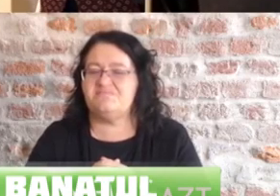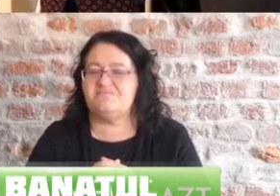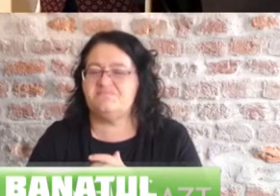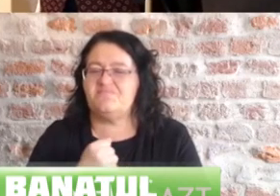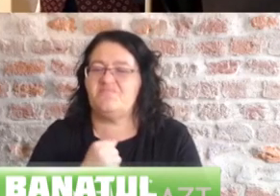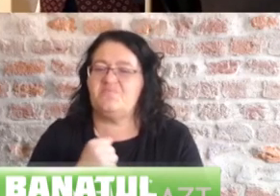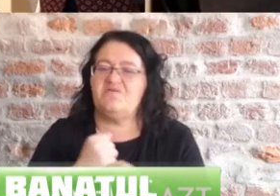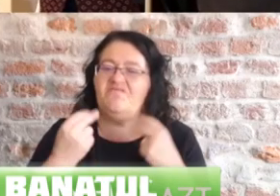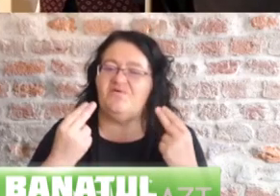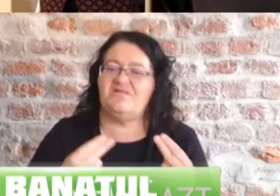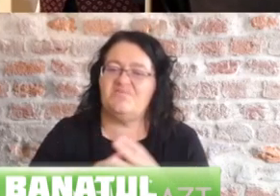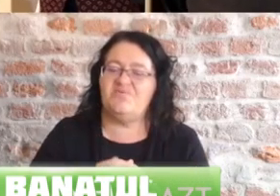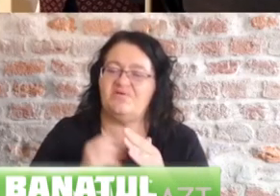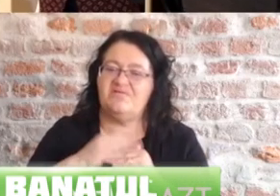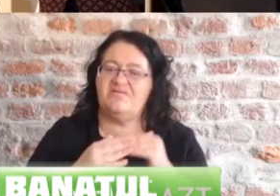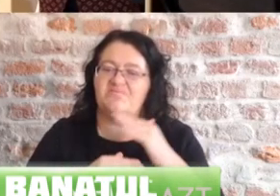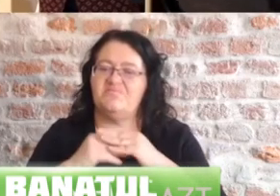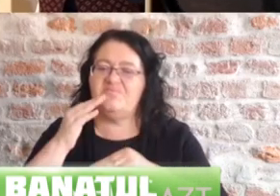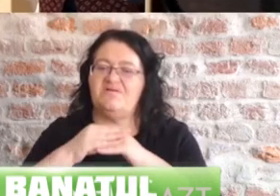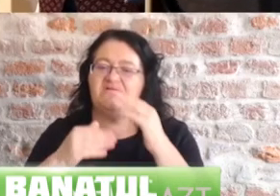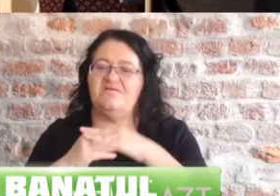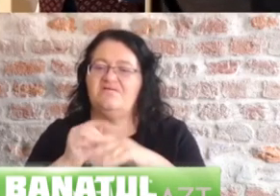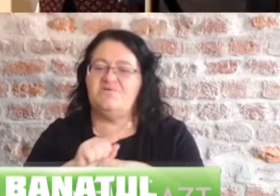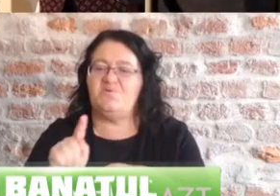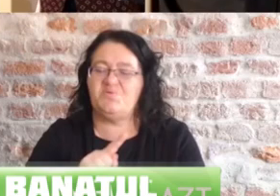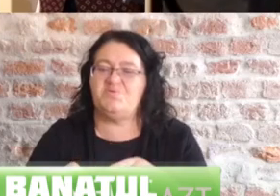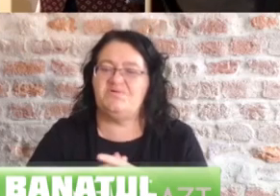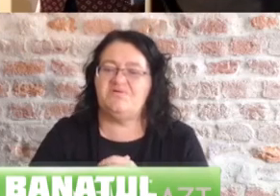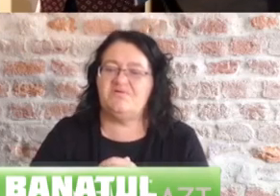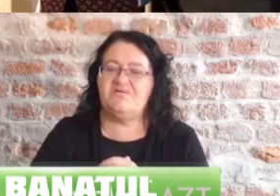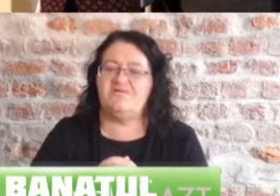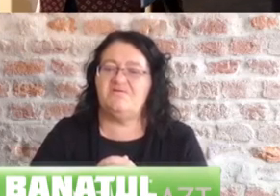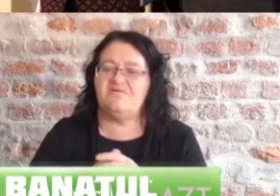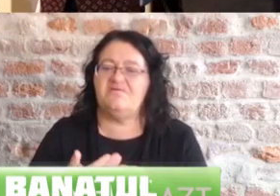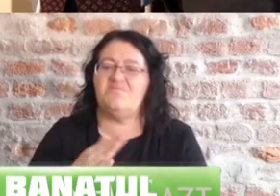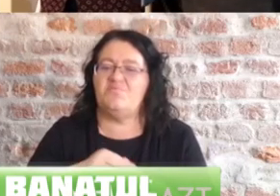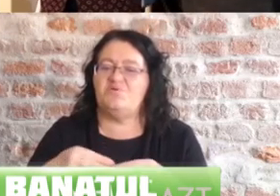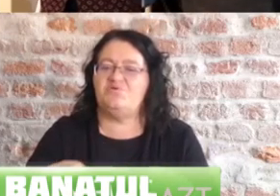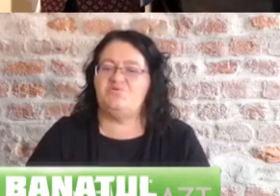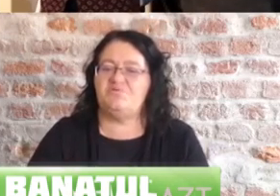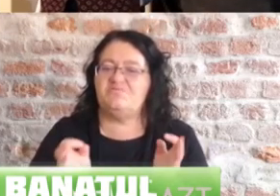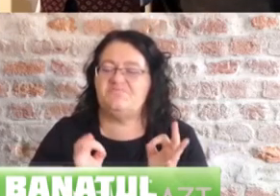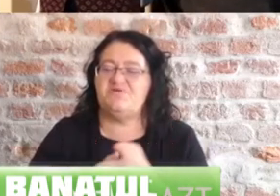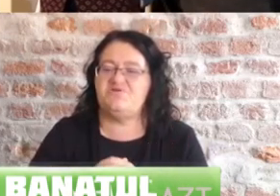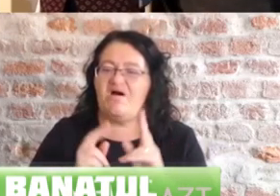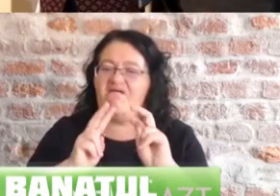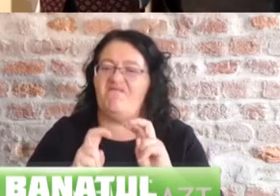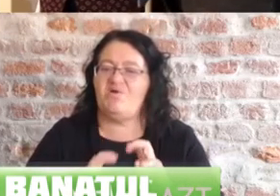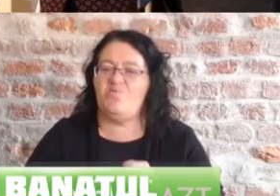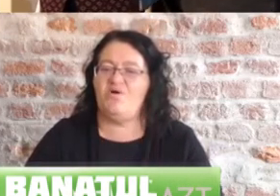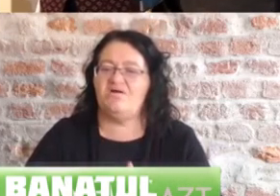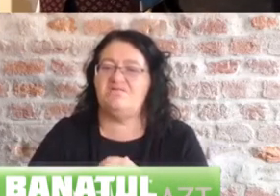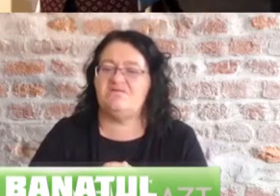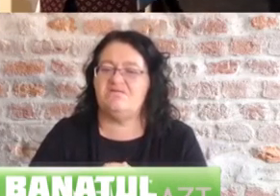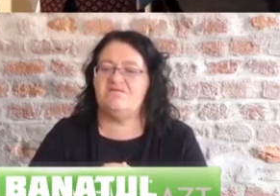important existing buildings, urban elements and memories. Moreover, the jury especially evaluated the